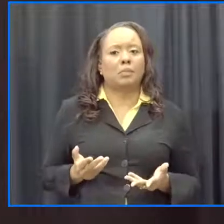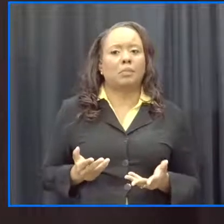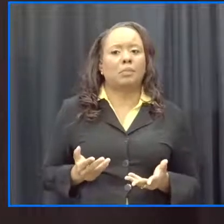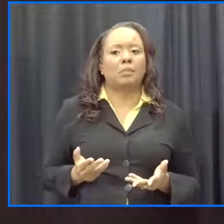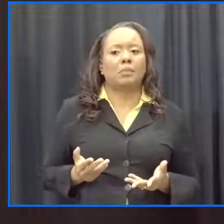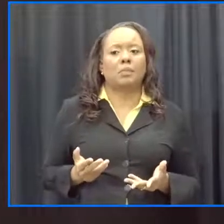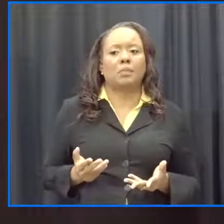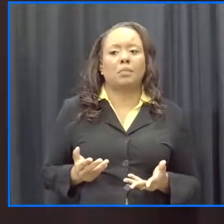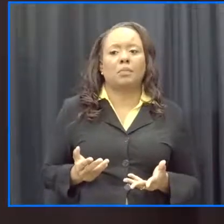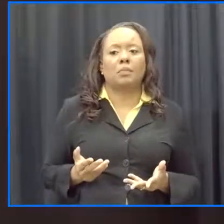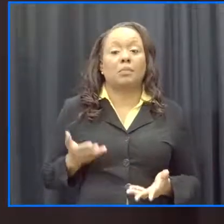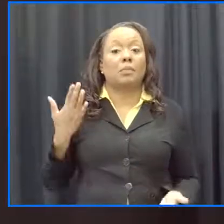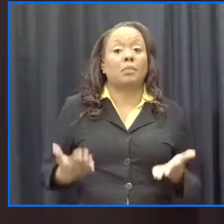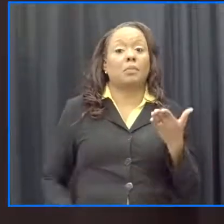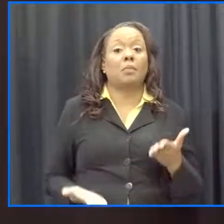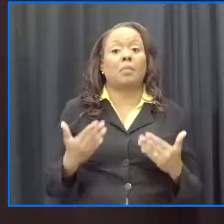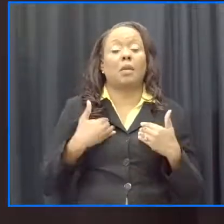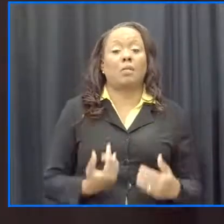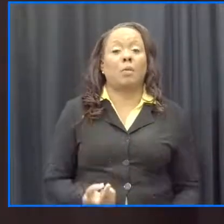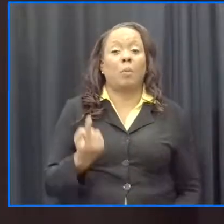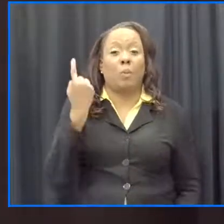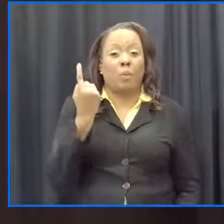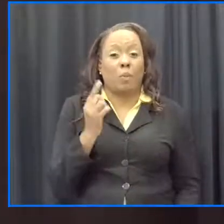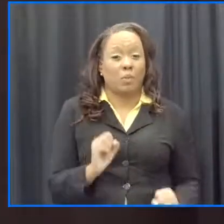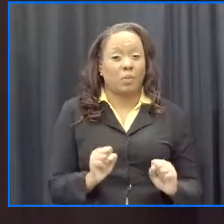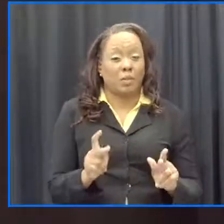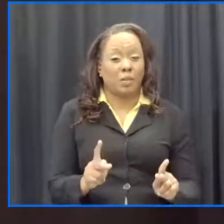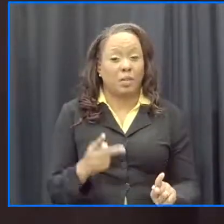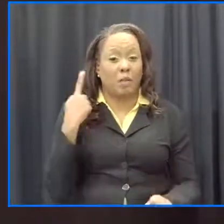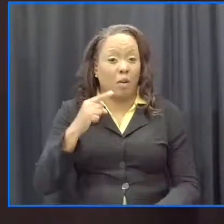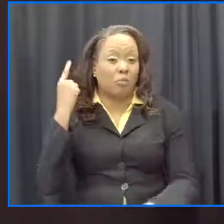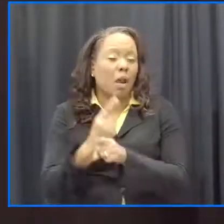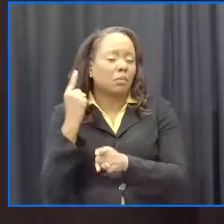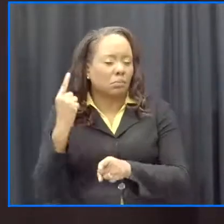We may only have one chance to get it right.